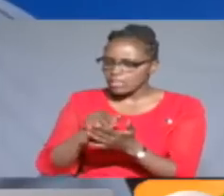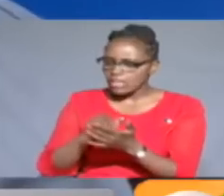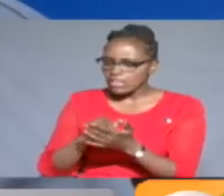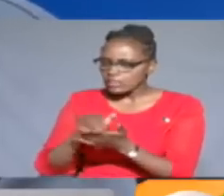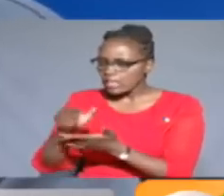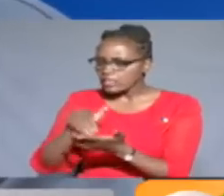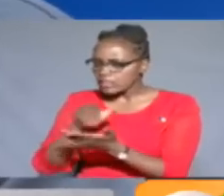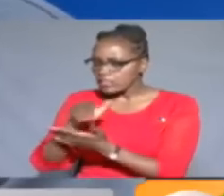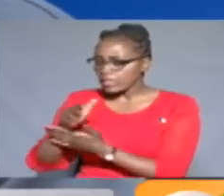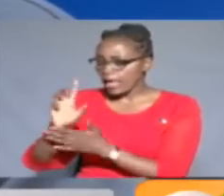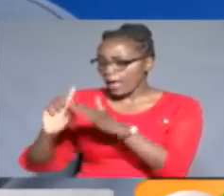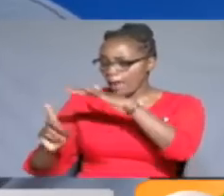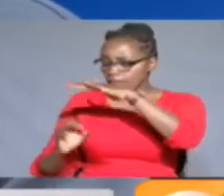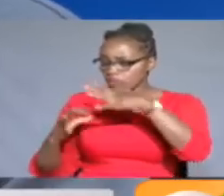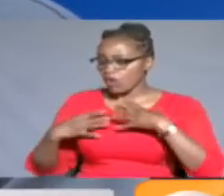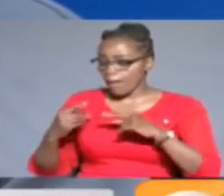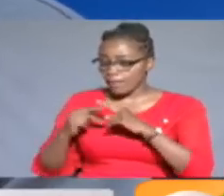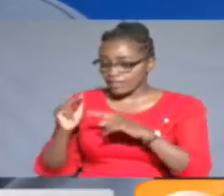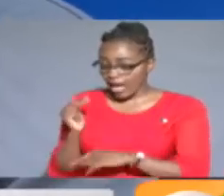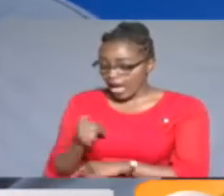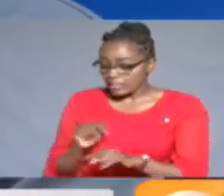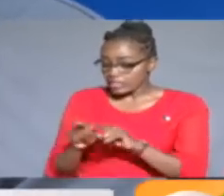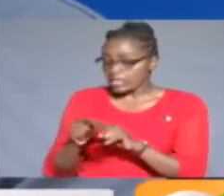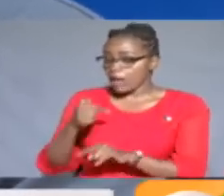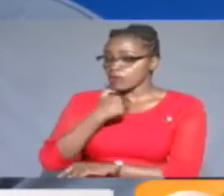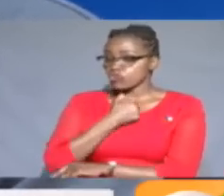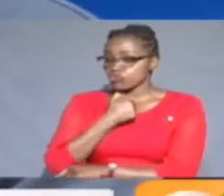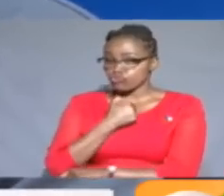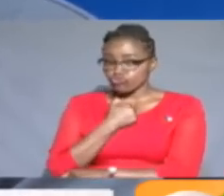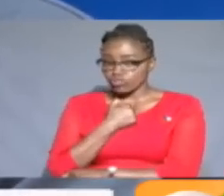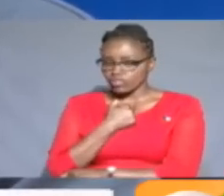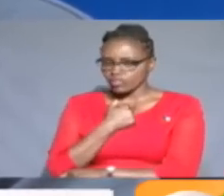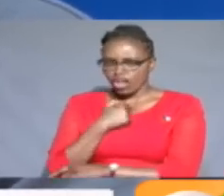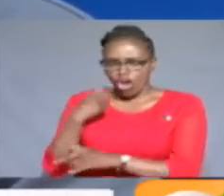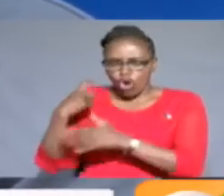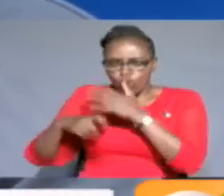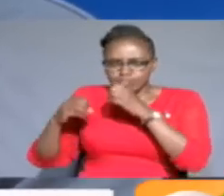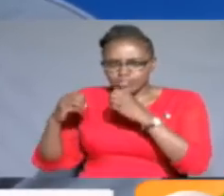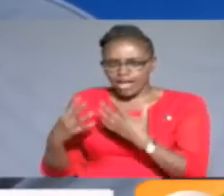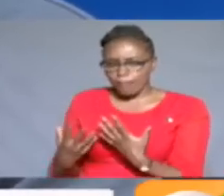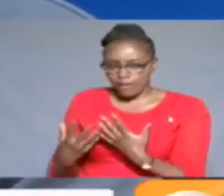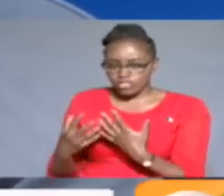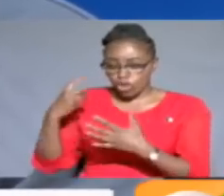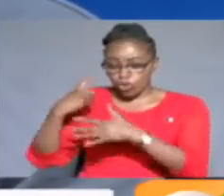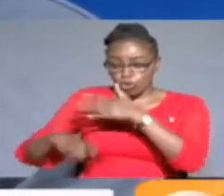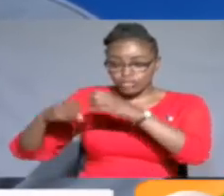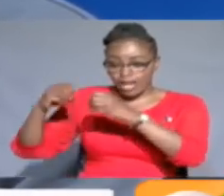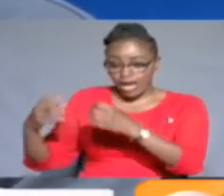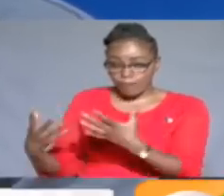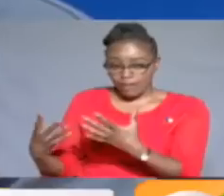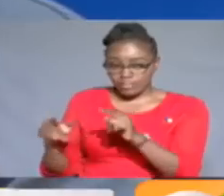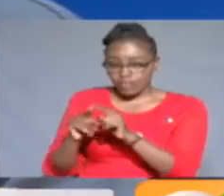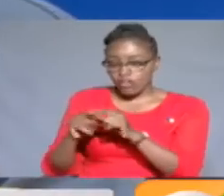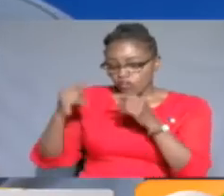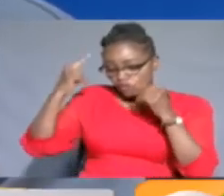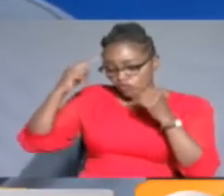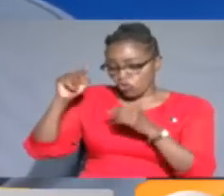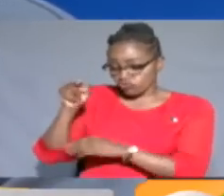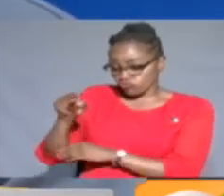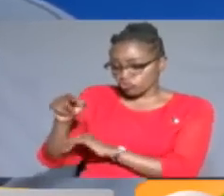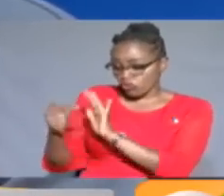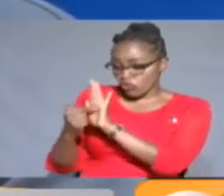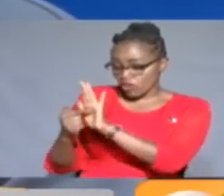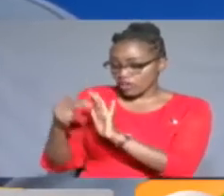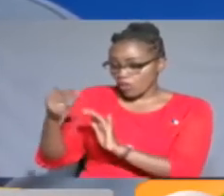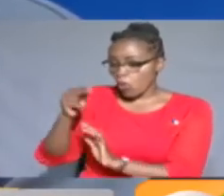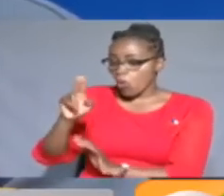But what we are looking at as KMPDU is what would it cost? What would this cost for Hussein Mohammed to go